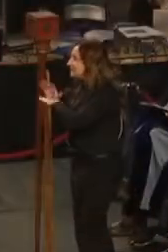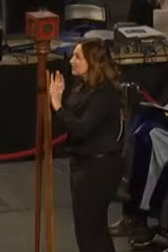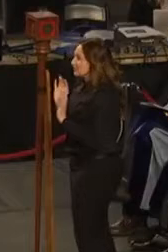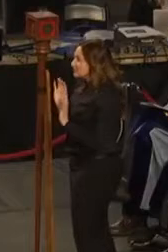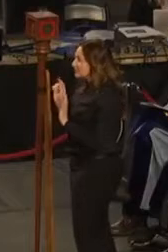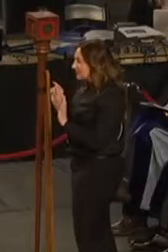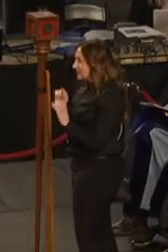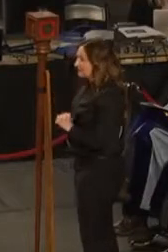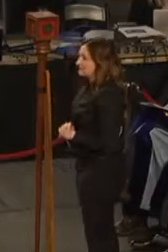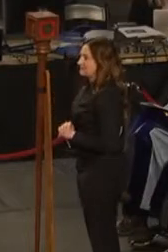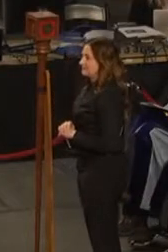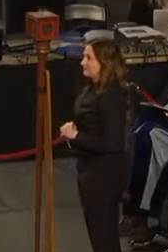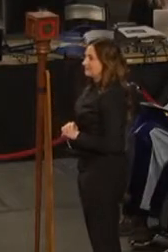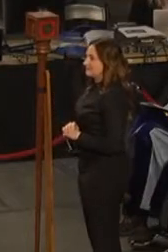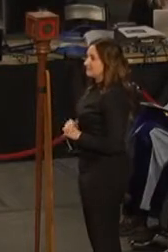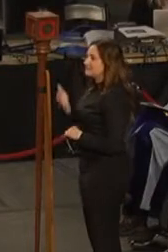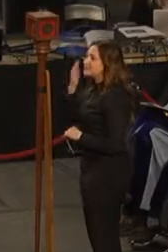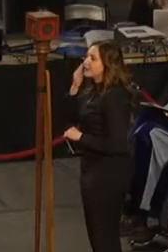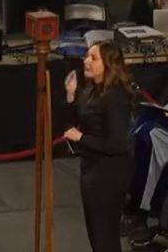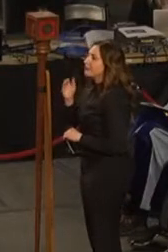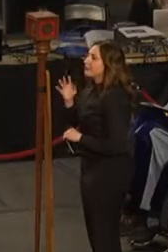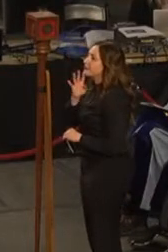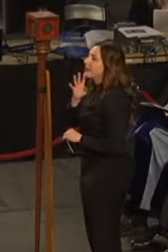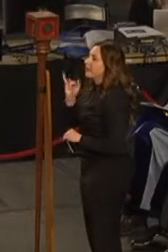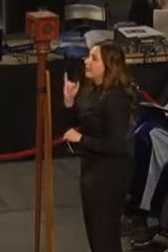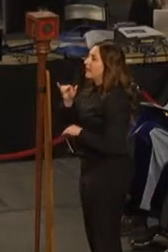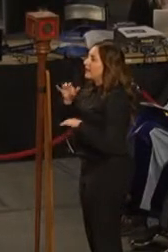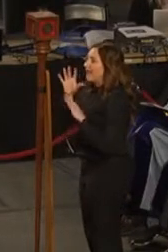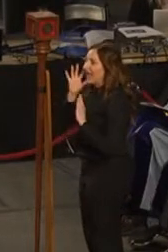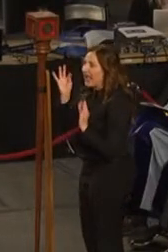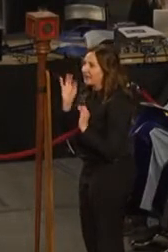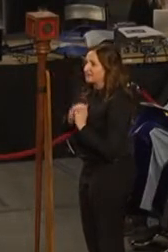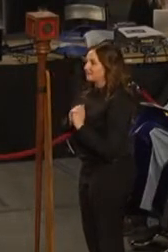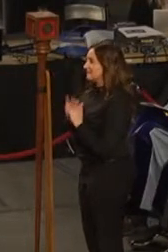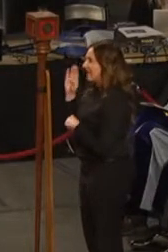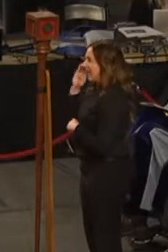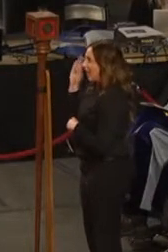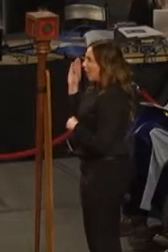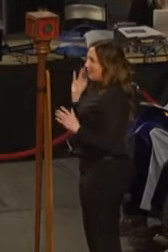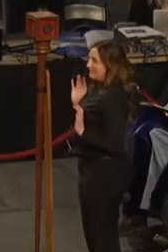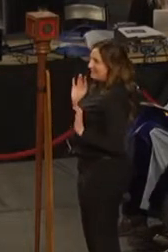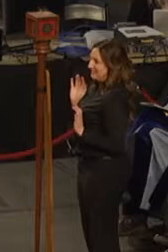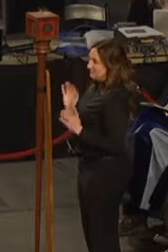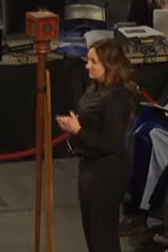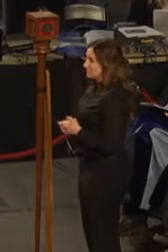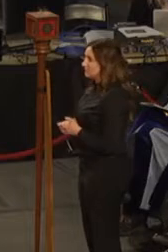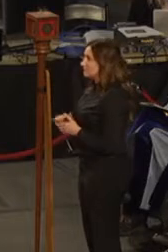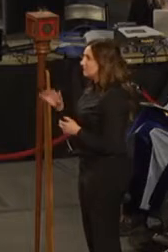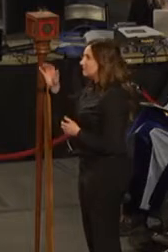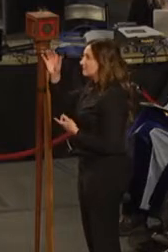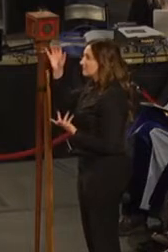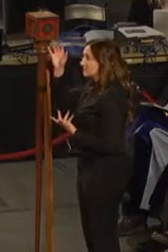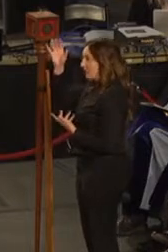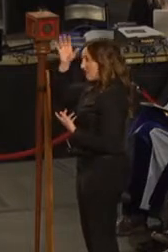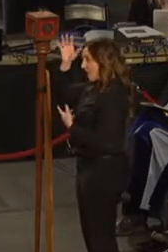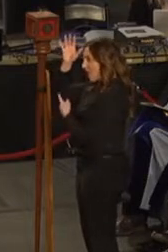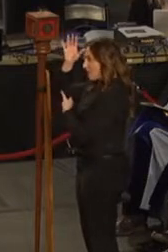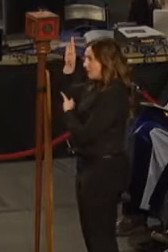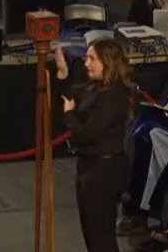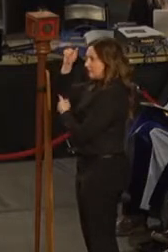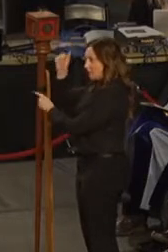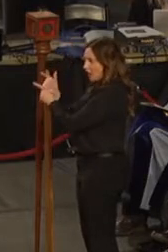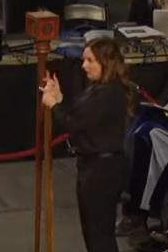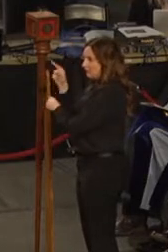school. She knew how to say cat and hello. My father's brother, who had